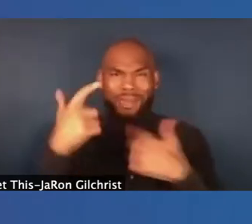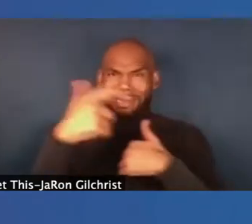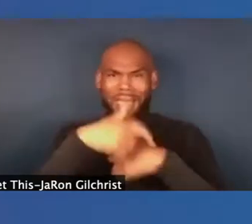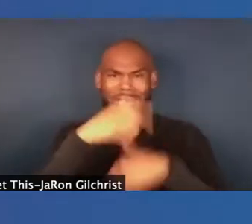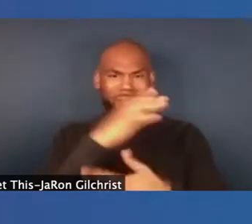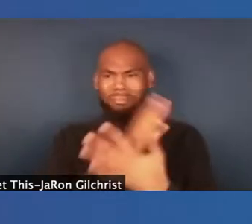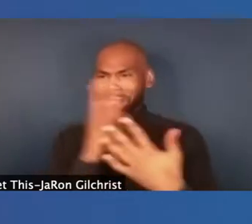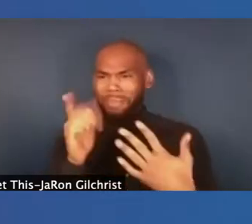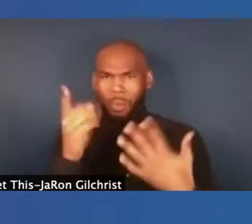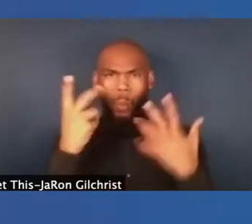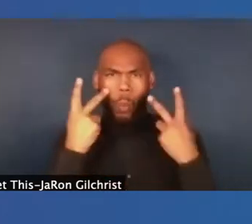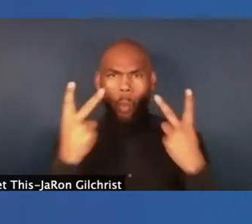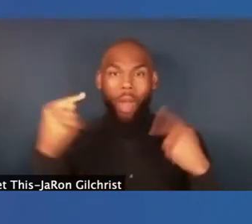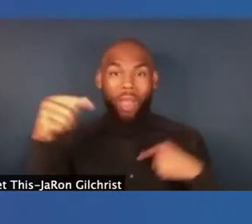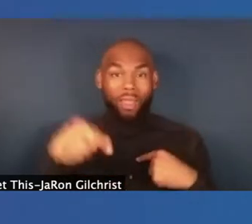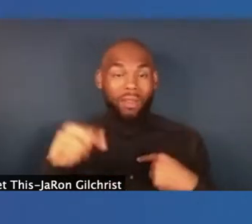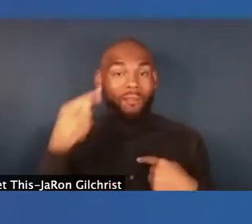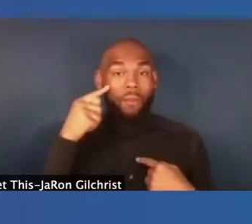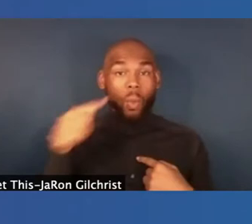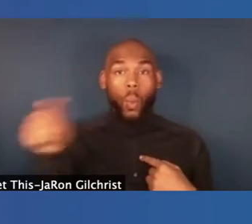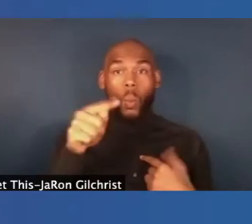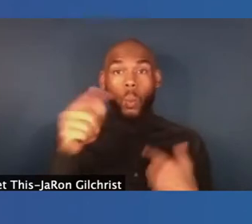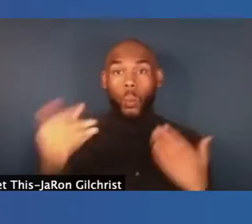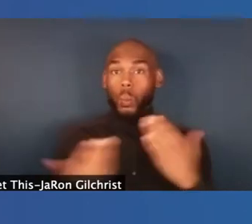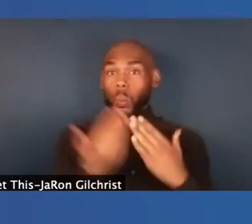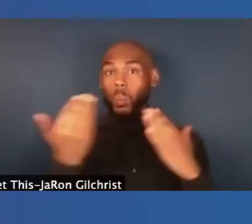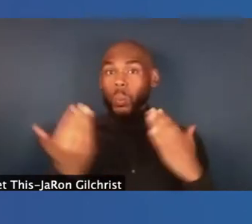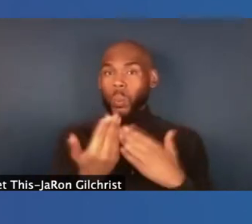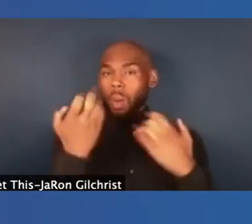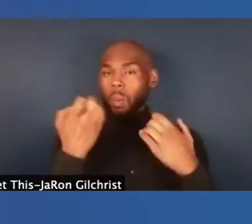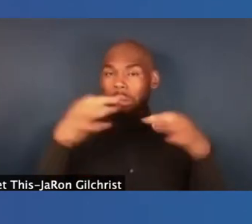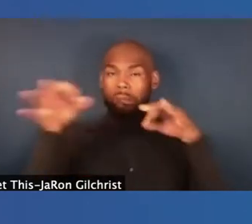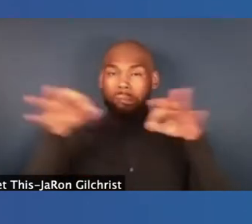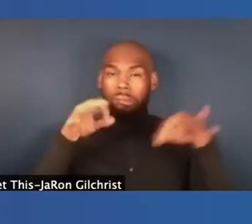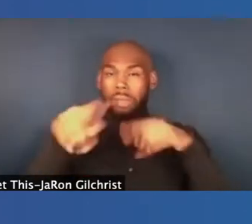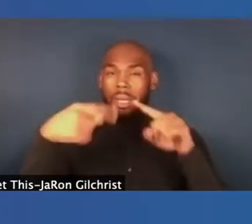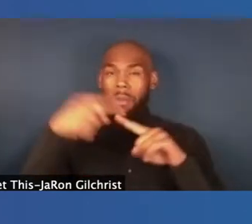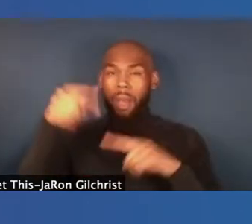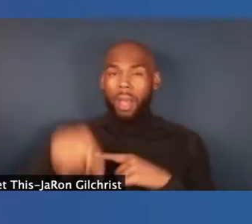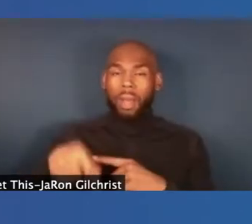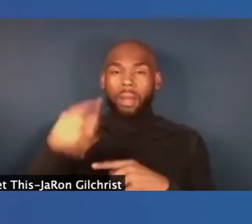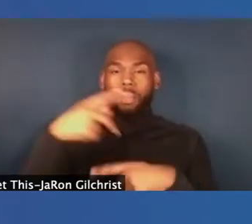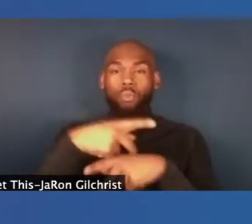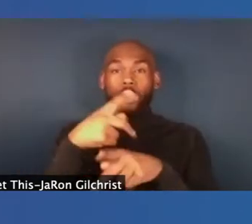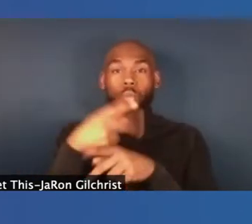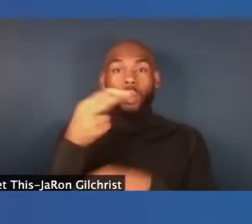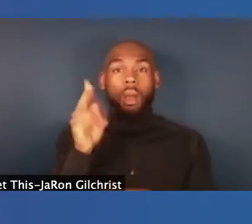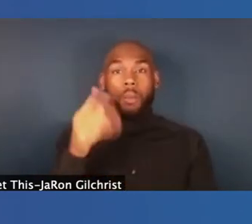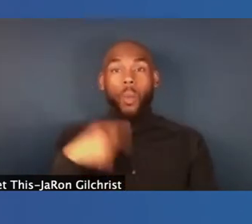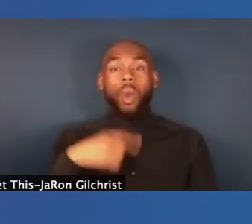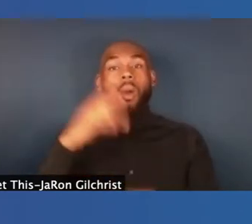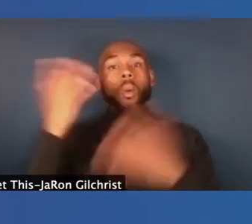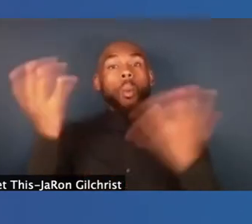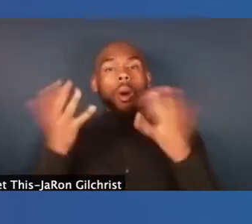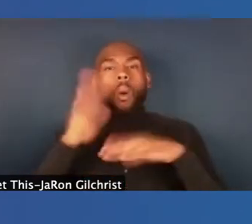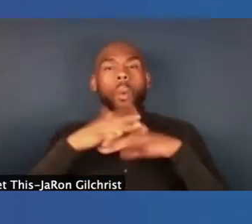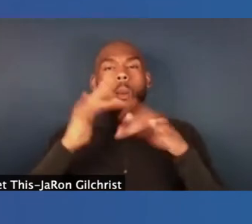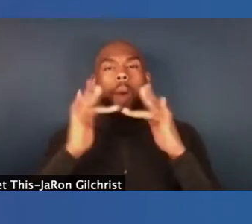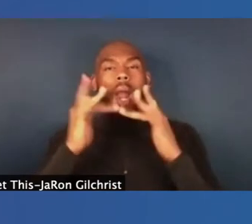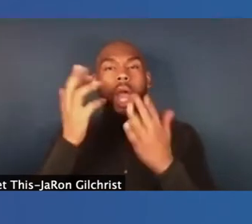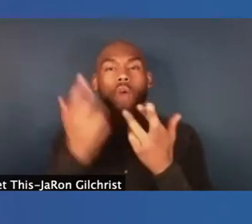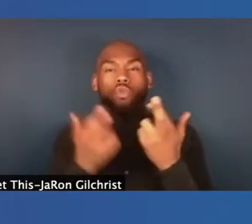For those of you who are new to the community, I want to tell you a little bit about Producer Hub. Producer Hub is an online resource that supports creative and